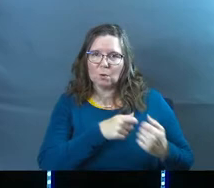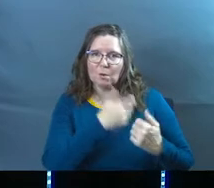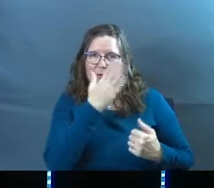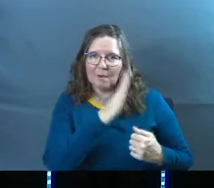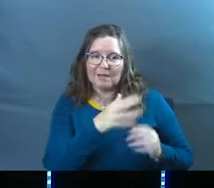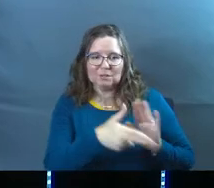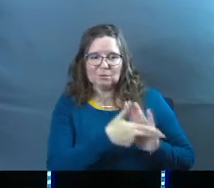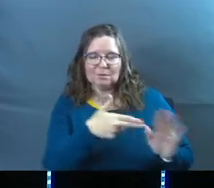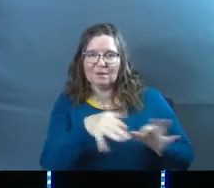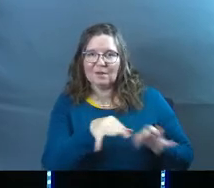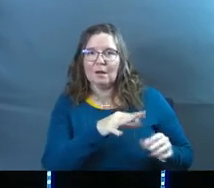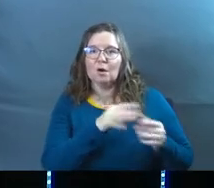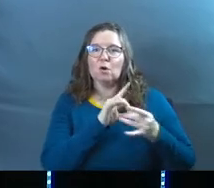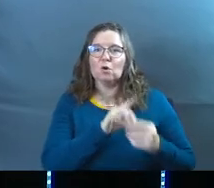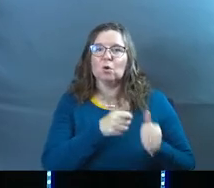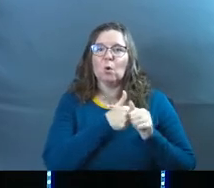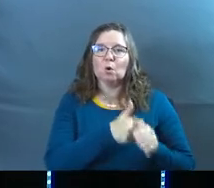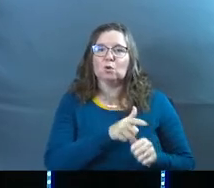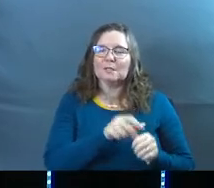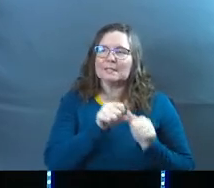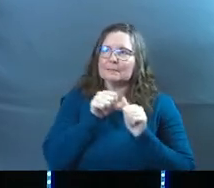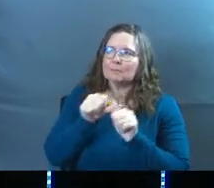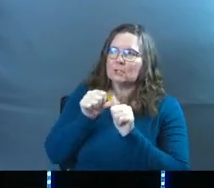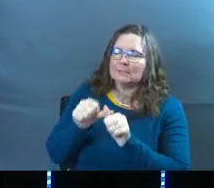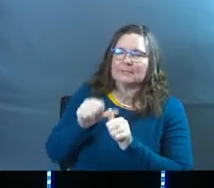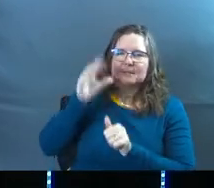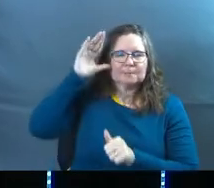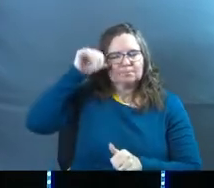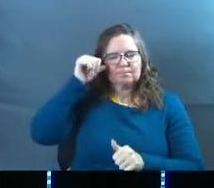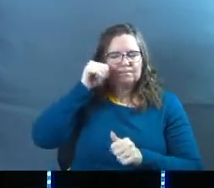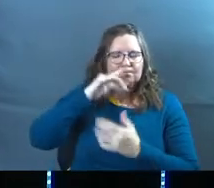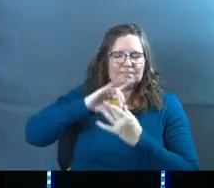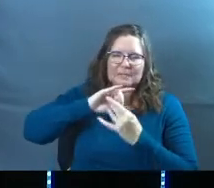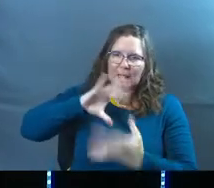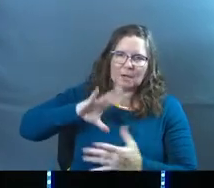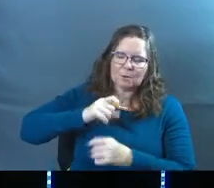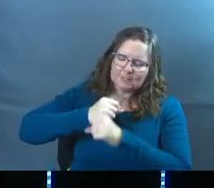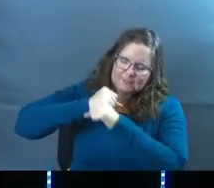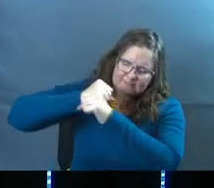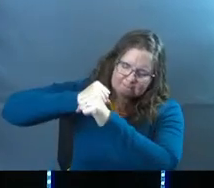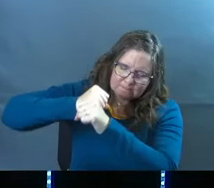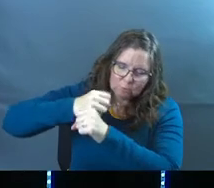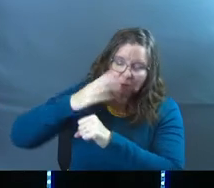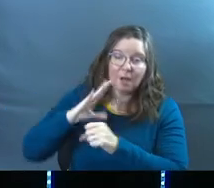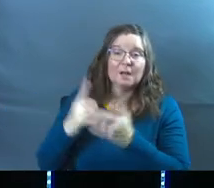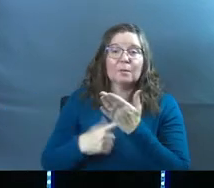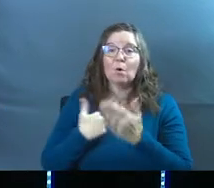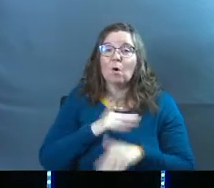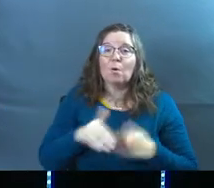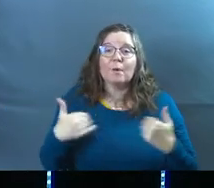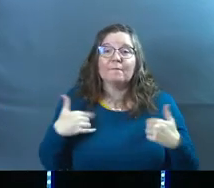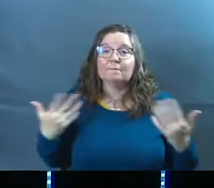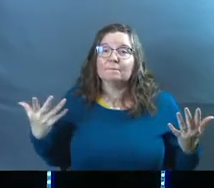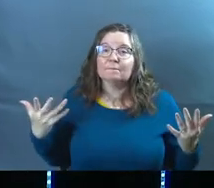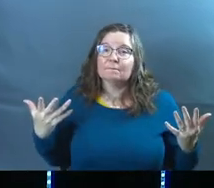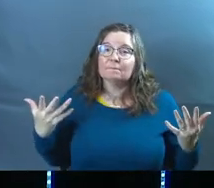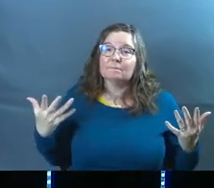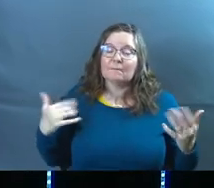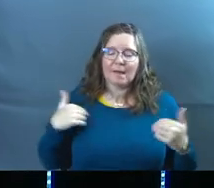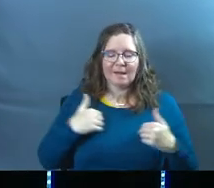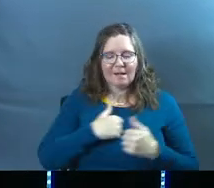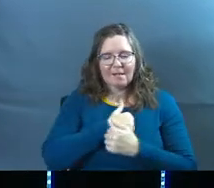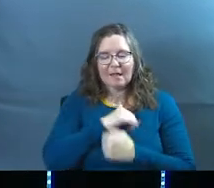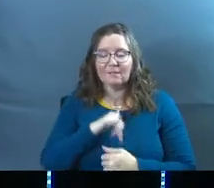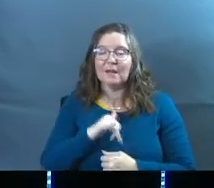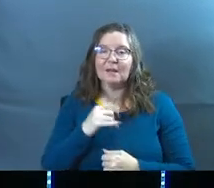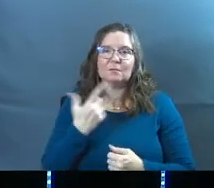him according to his persistent not letting go of God. And sometimes that's all we've got. And I